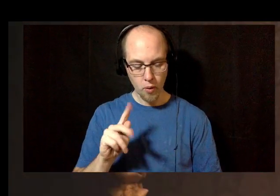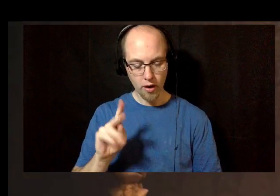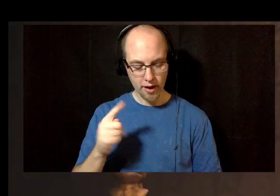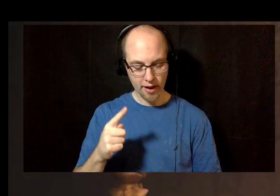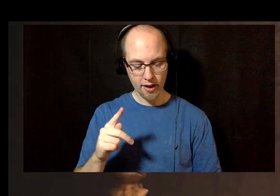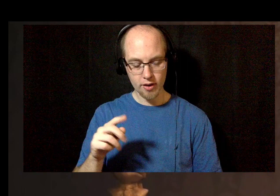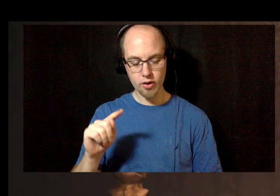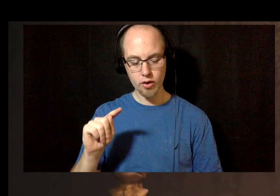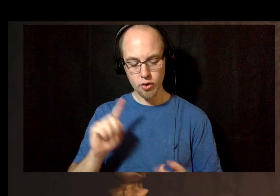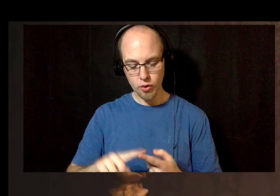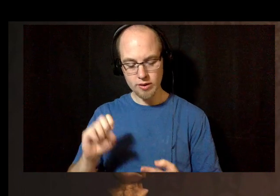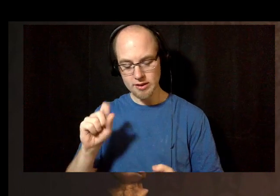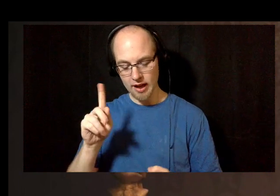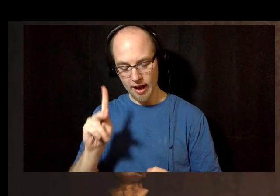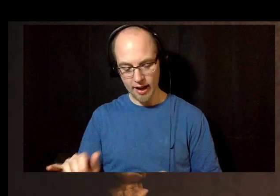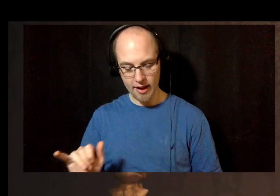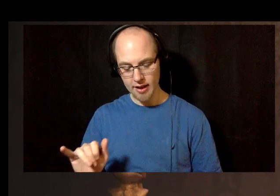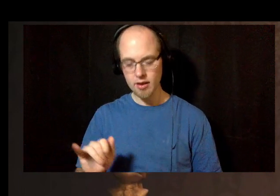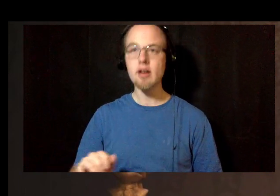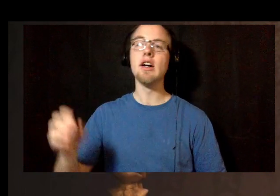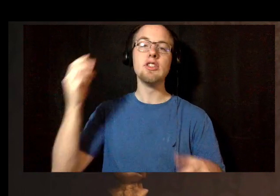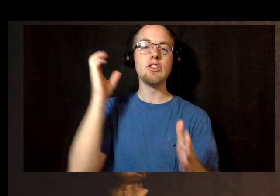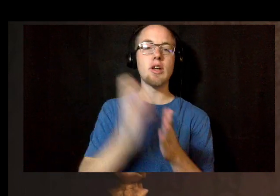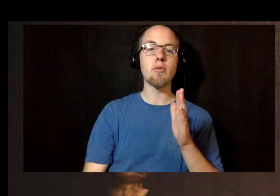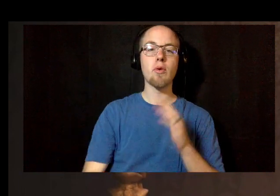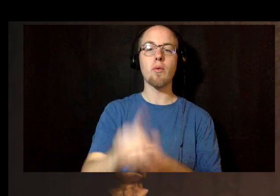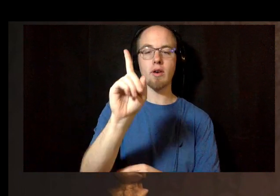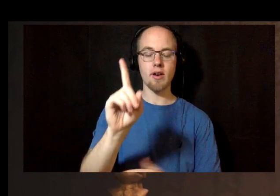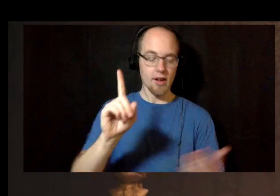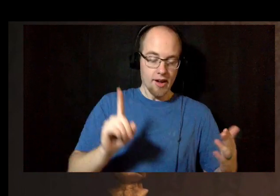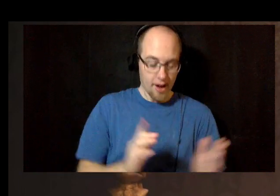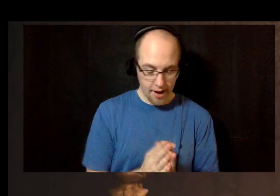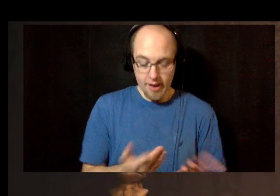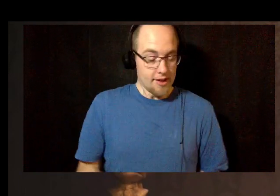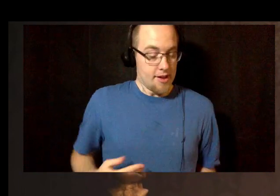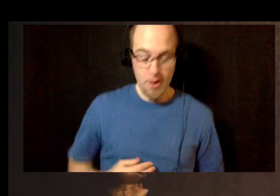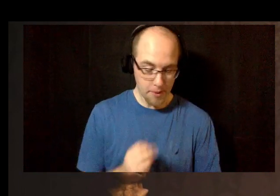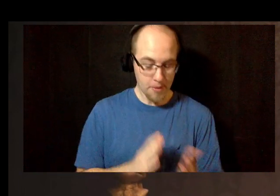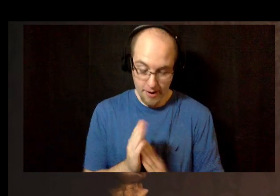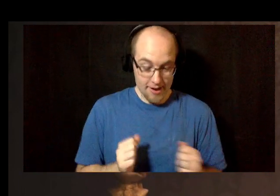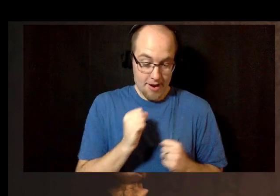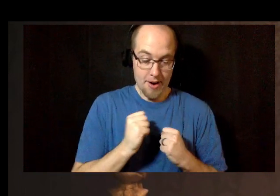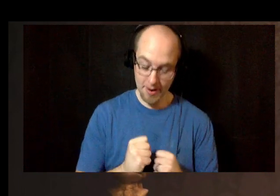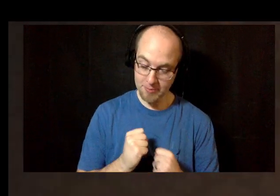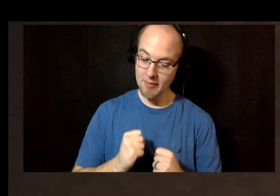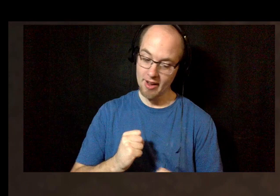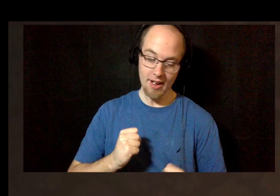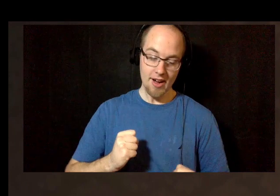Chapter 1. Okay. Okay.